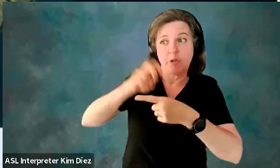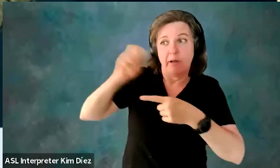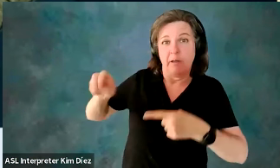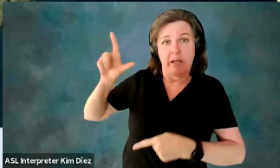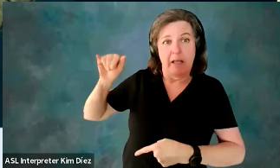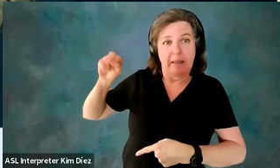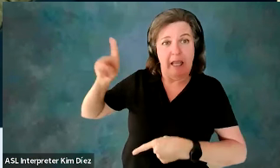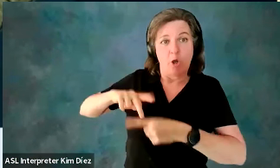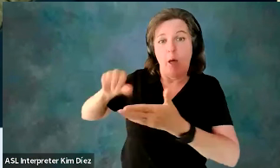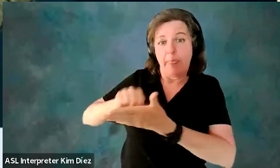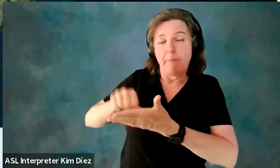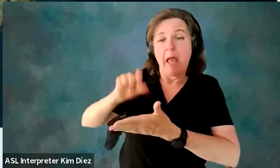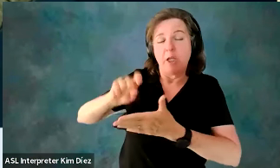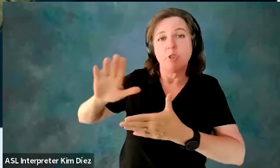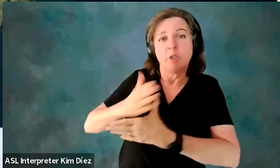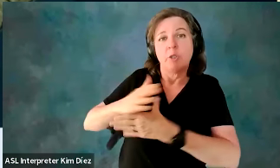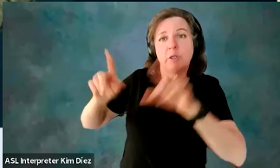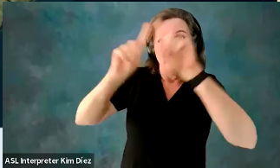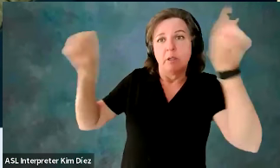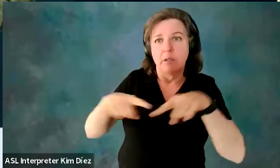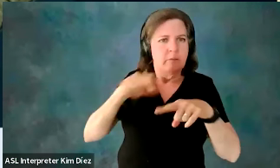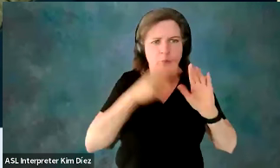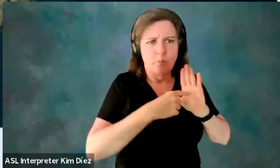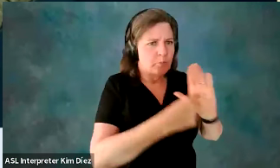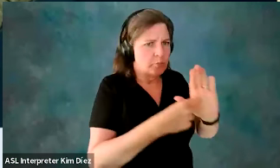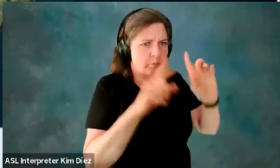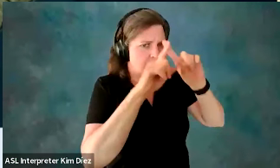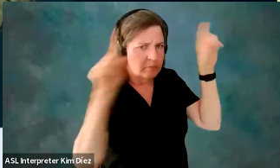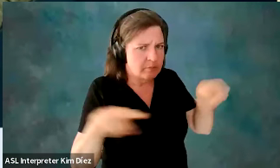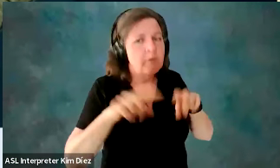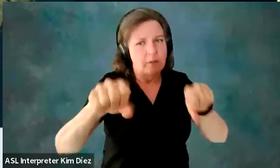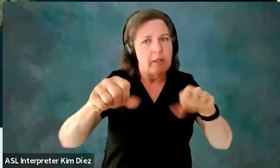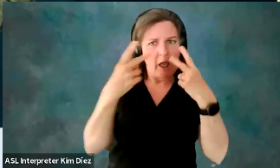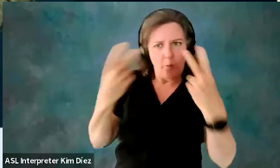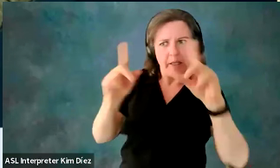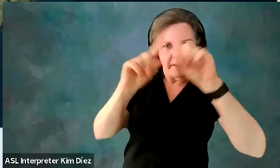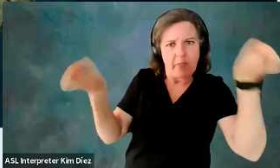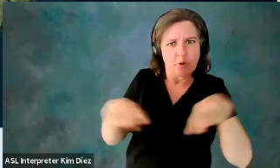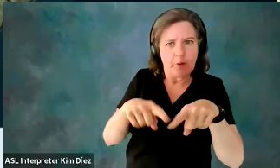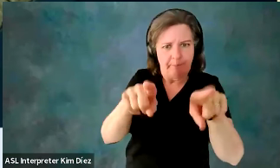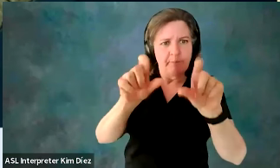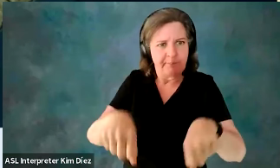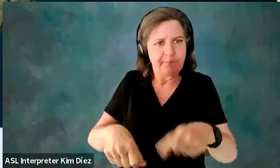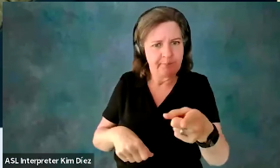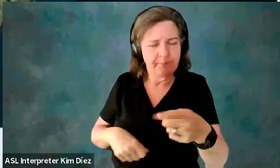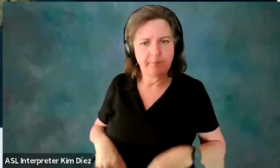your screen. Are you seeing the screen? Yes, we are seeing the screen.